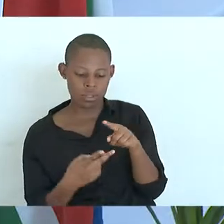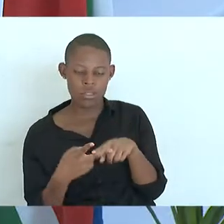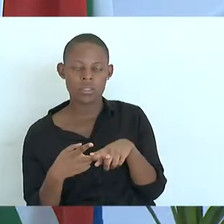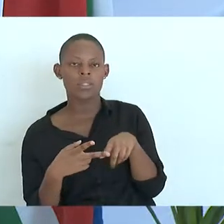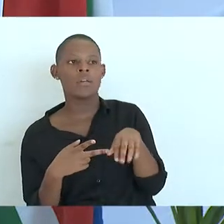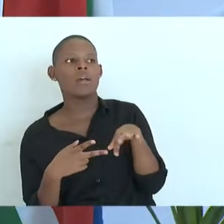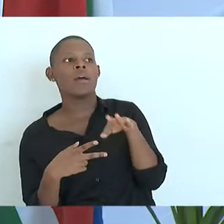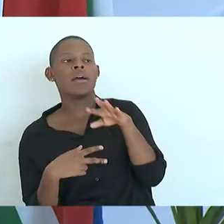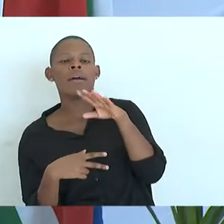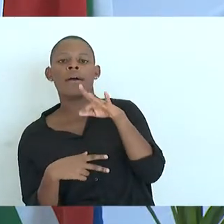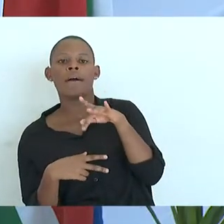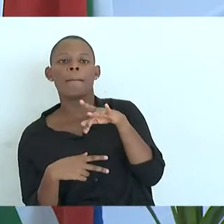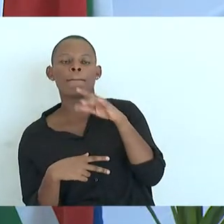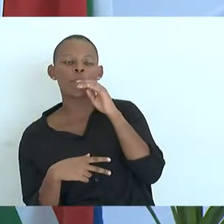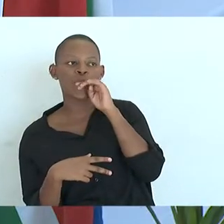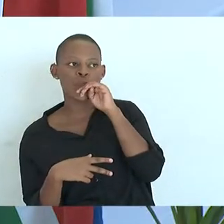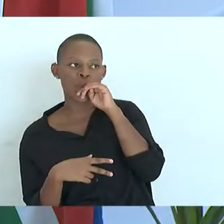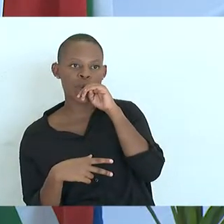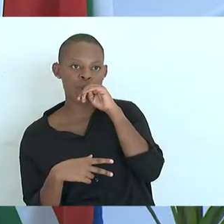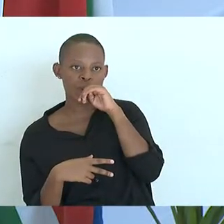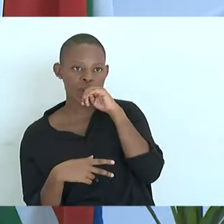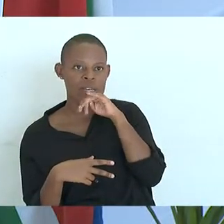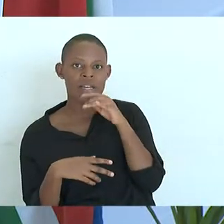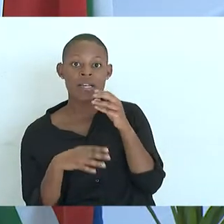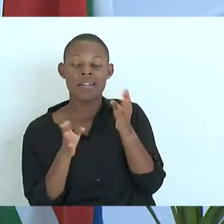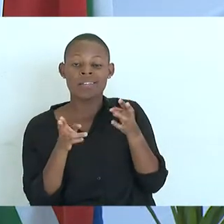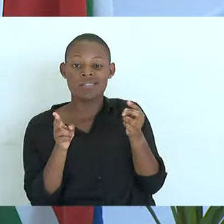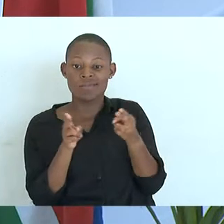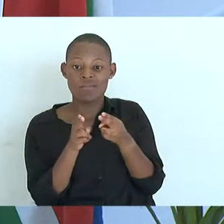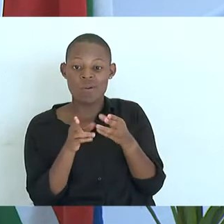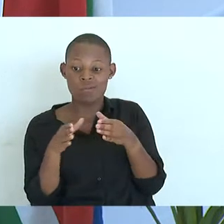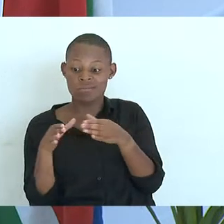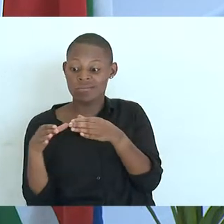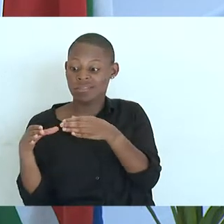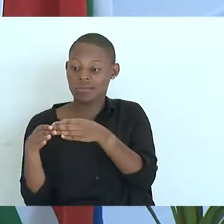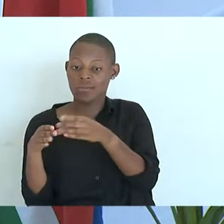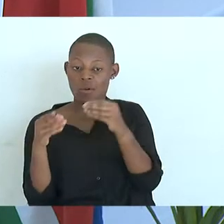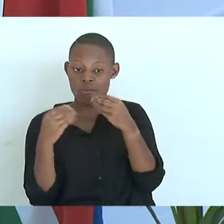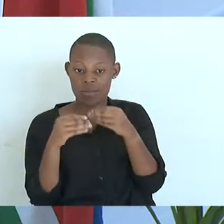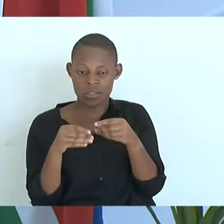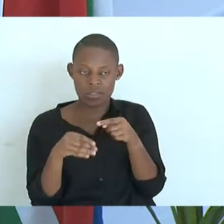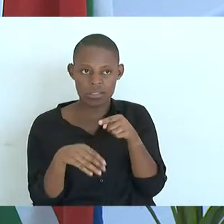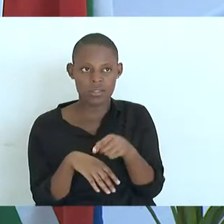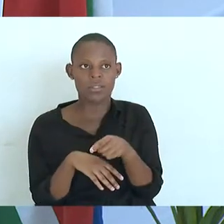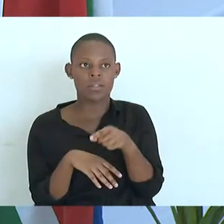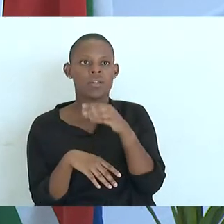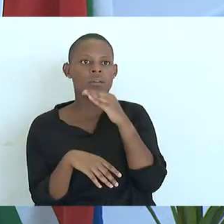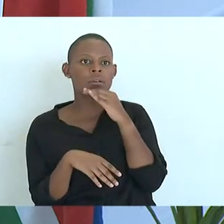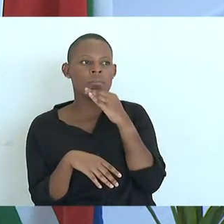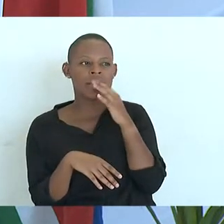Ngicabanga ukuthi lolo hlelo luzosilekelela ngoba yila ukwazi ukungenelela khona direct.